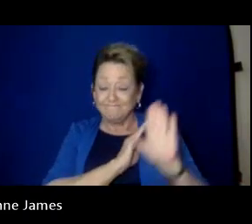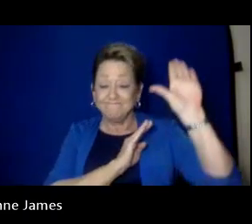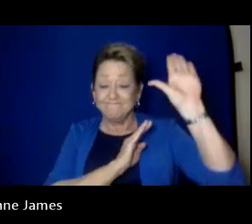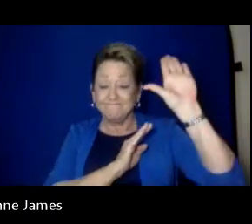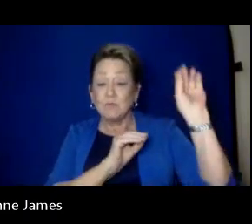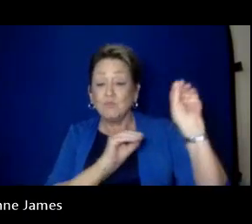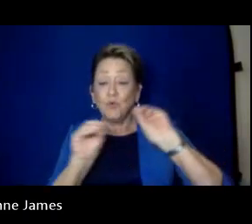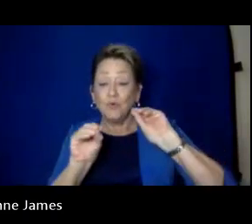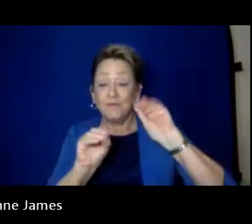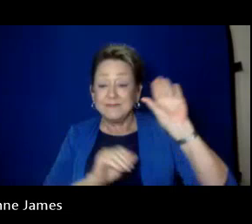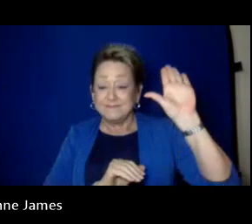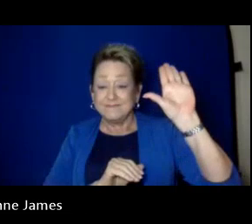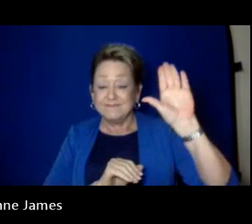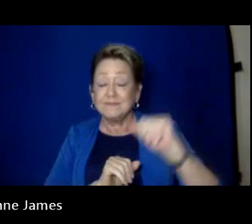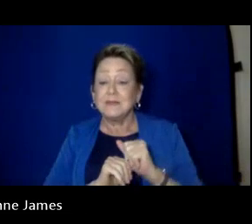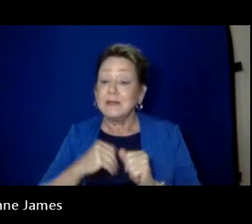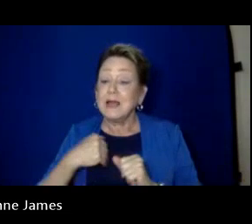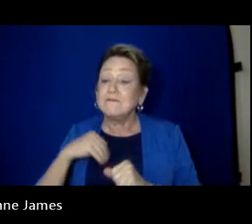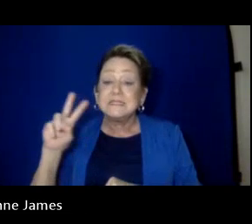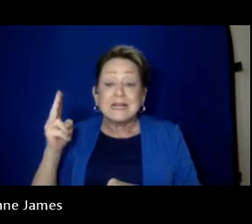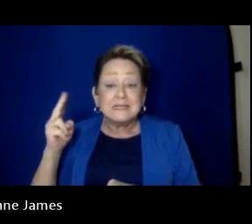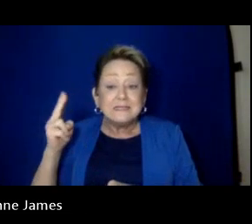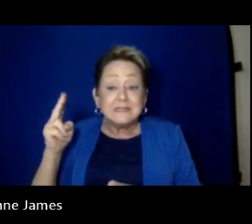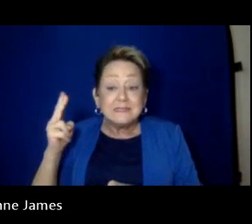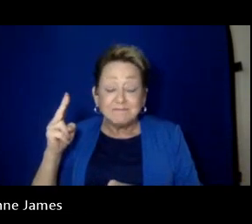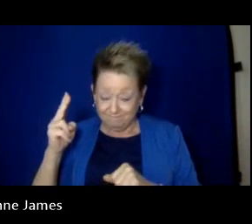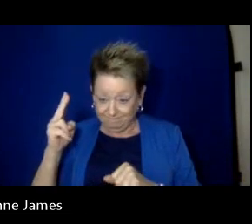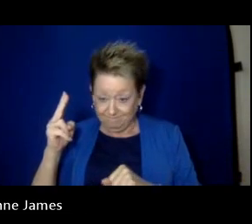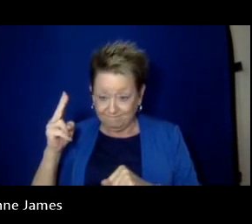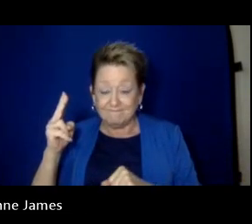So moved. Do I have a Second.